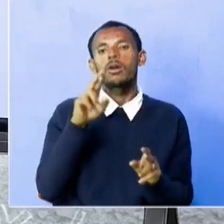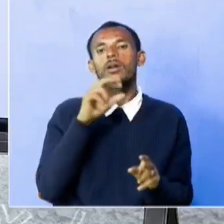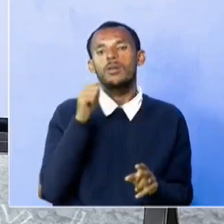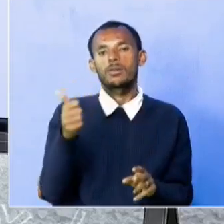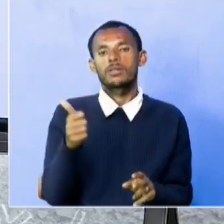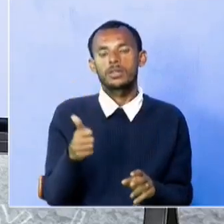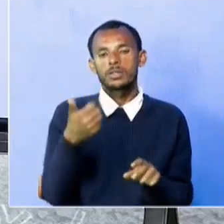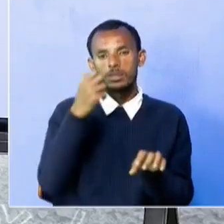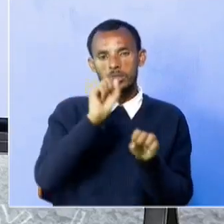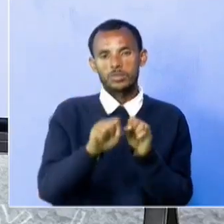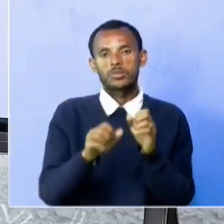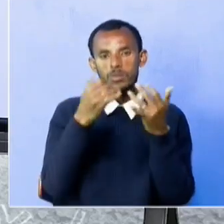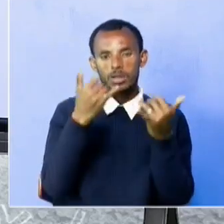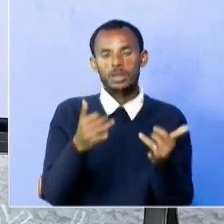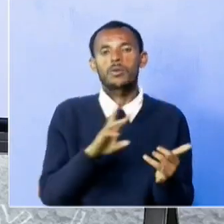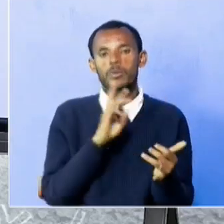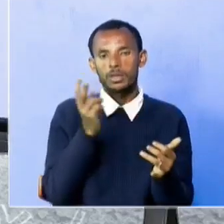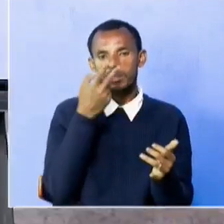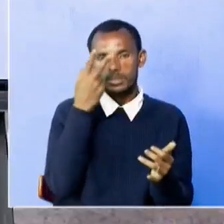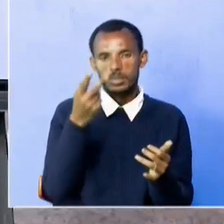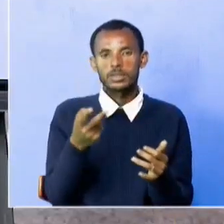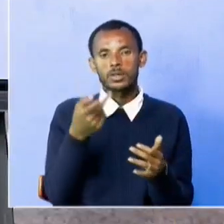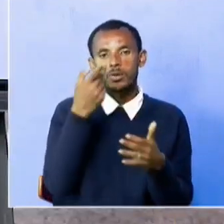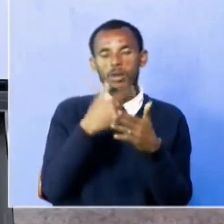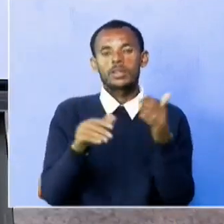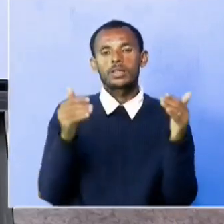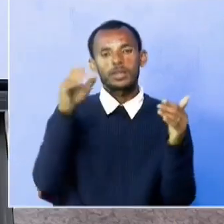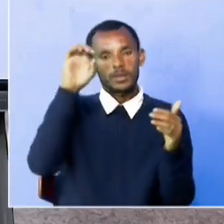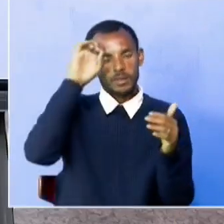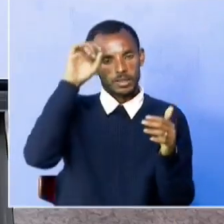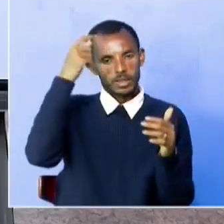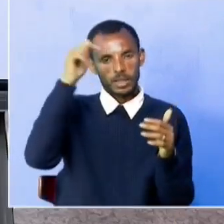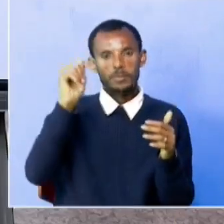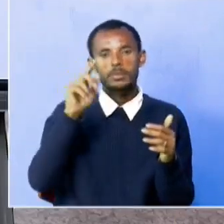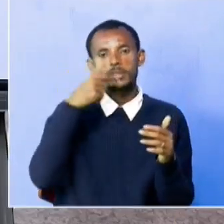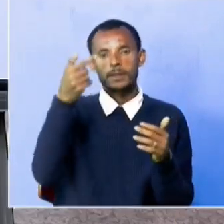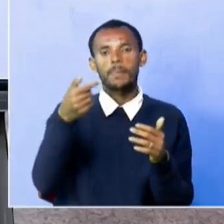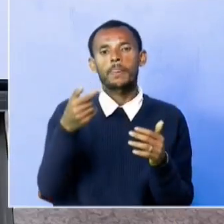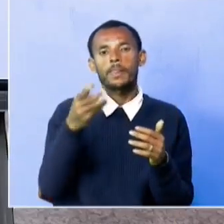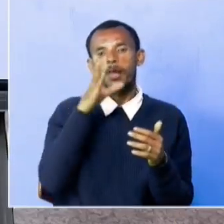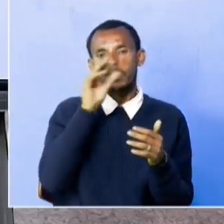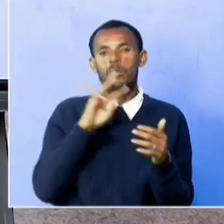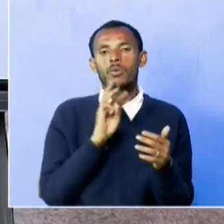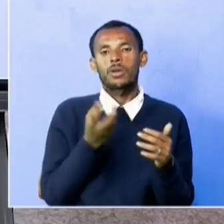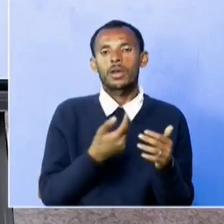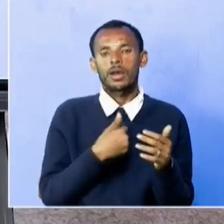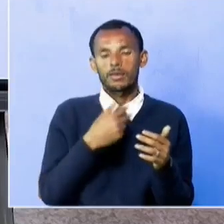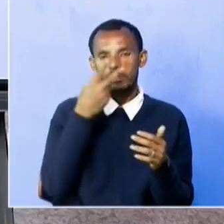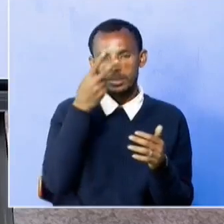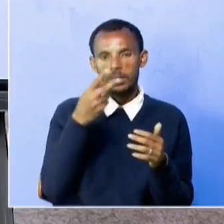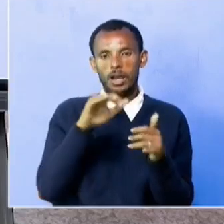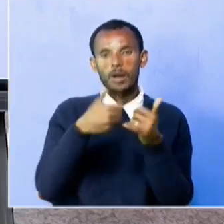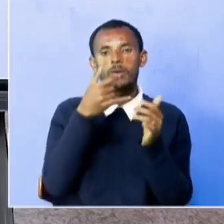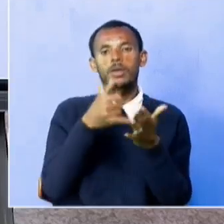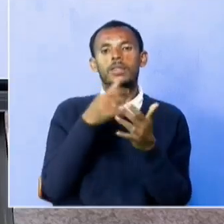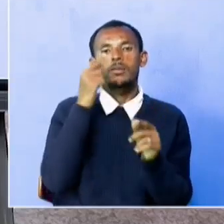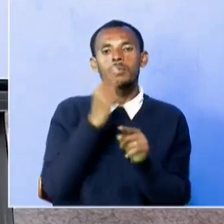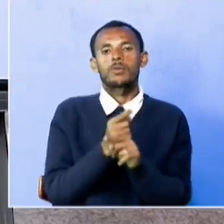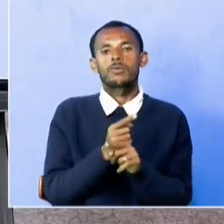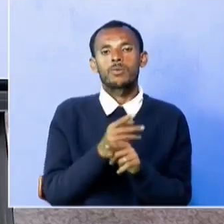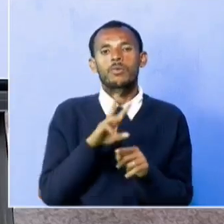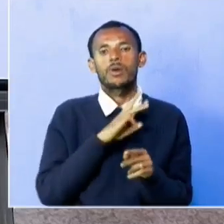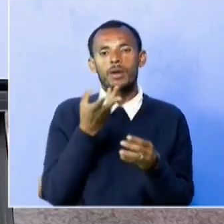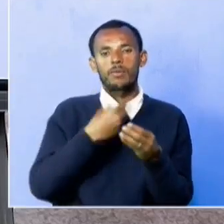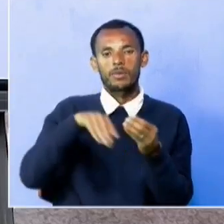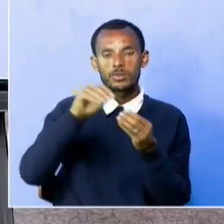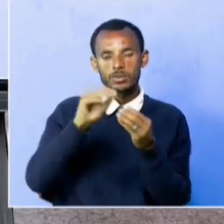Okay, so today we have seen what Uklid's theorem is saying, and we have seen how it can be proved. We have